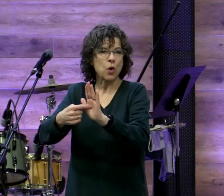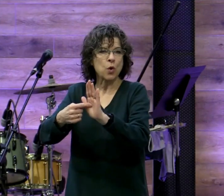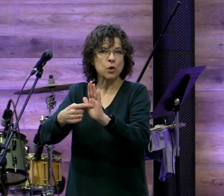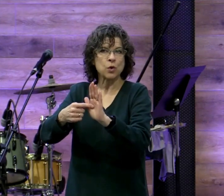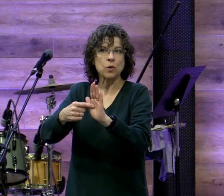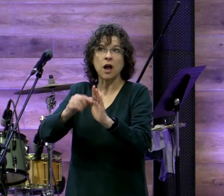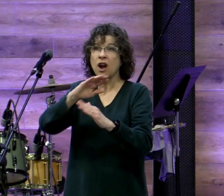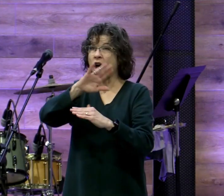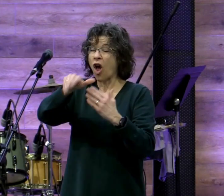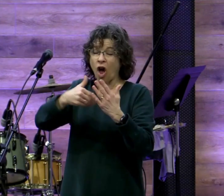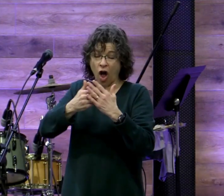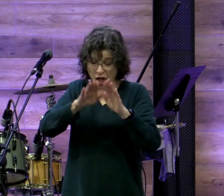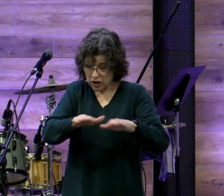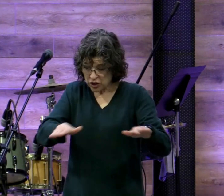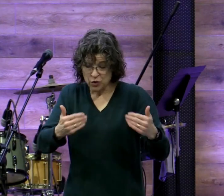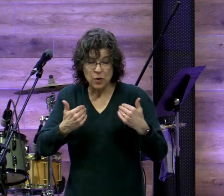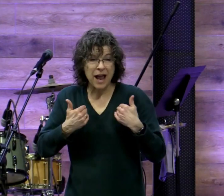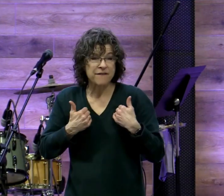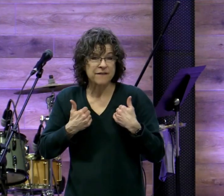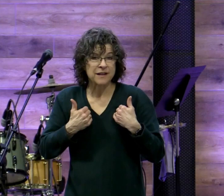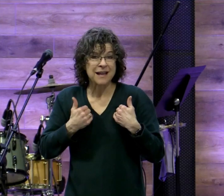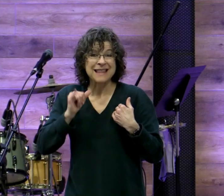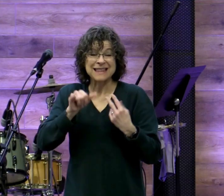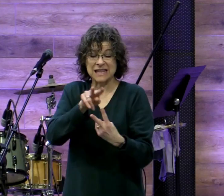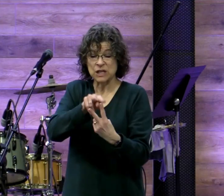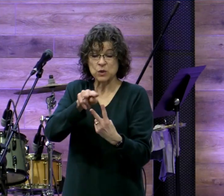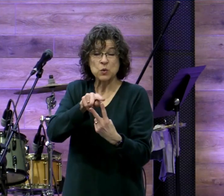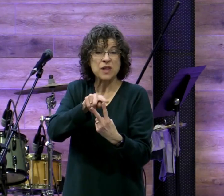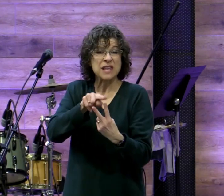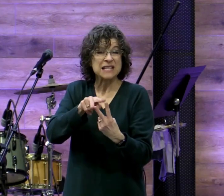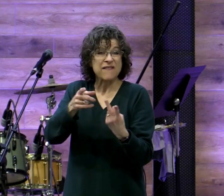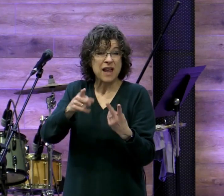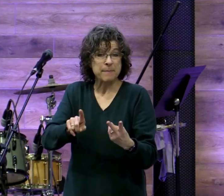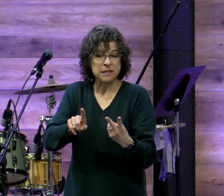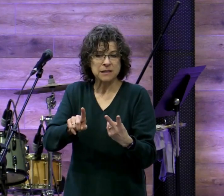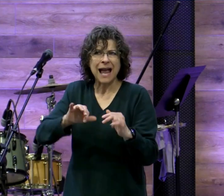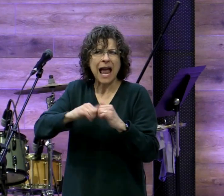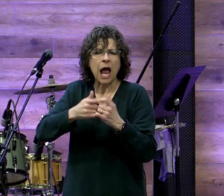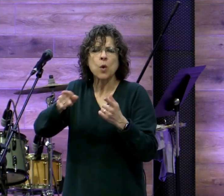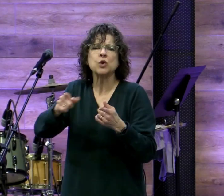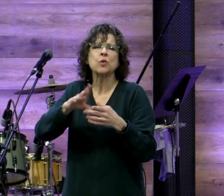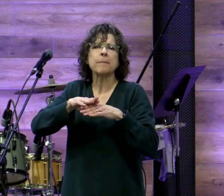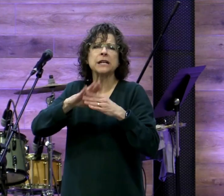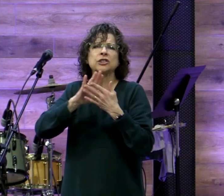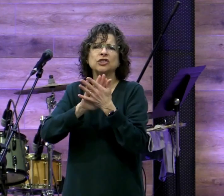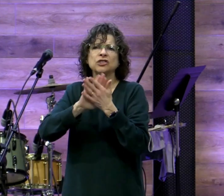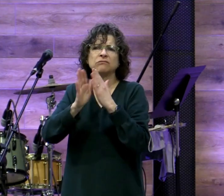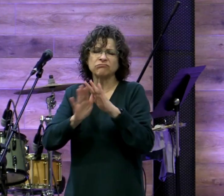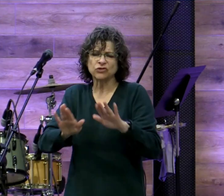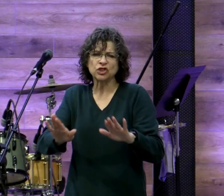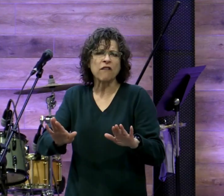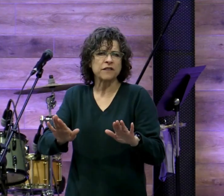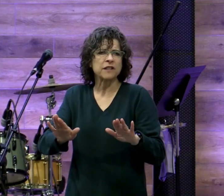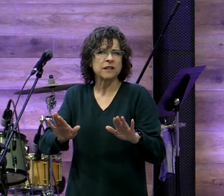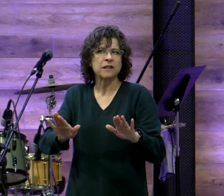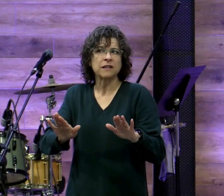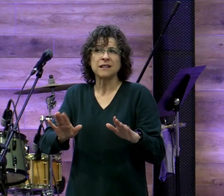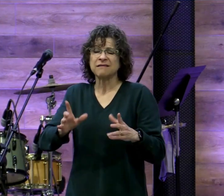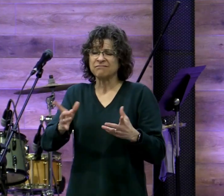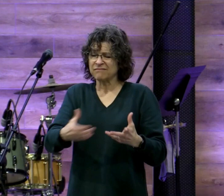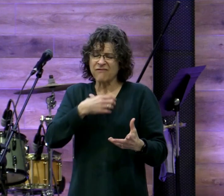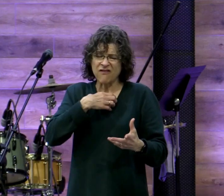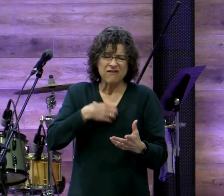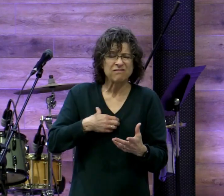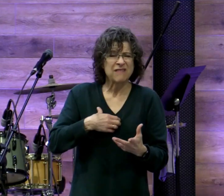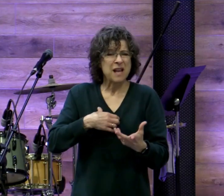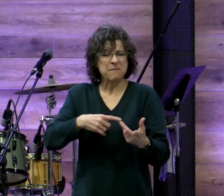sons she has brought up. These two things have happened to you. Who will console you? Devastation and destruction, famine and sword. Who will